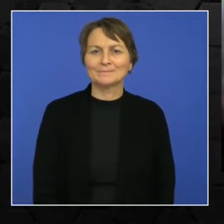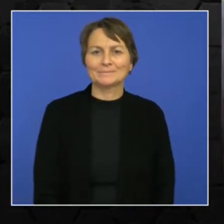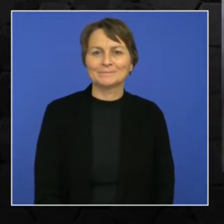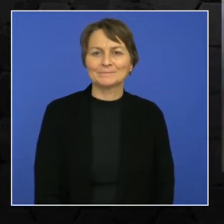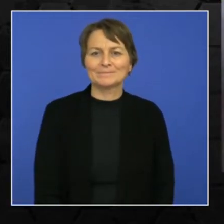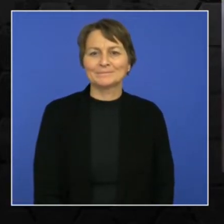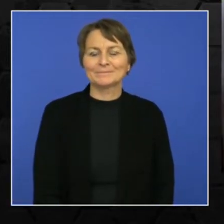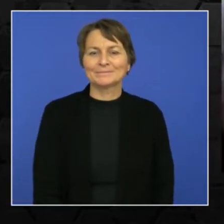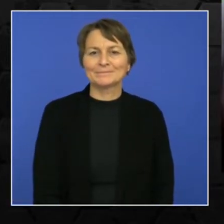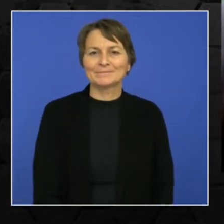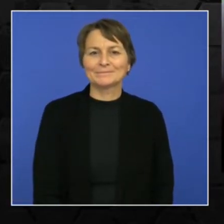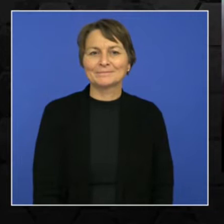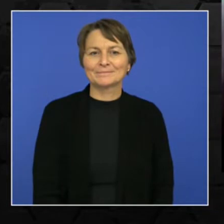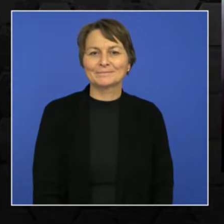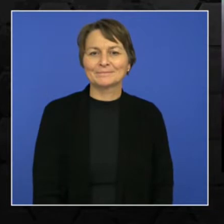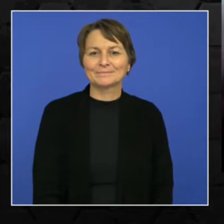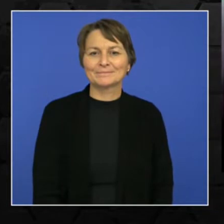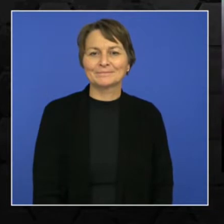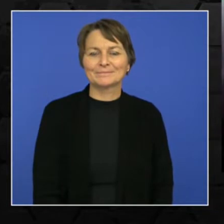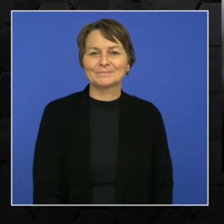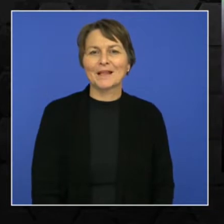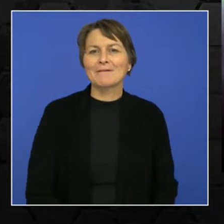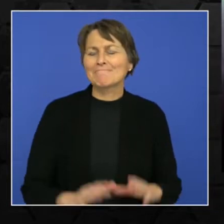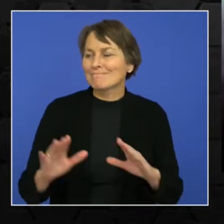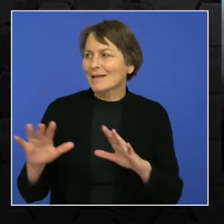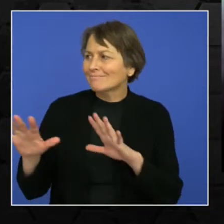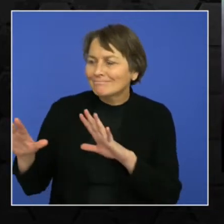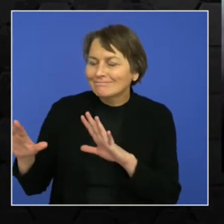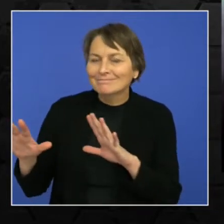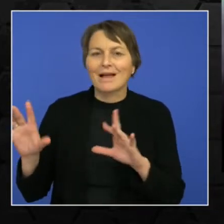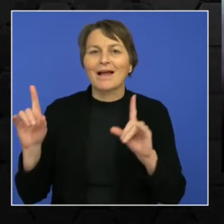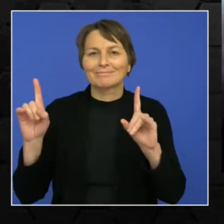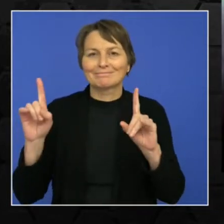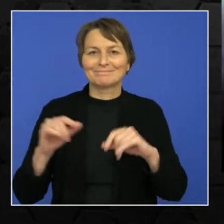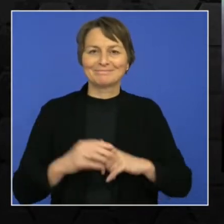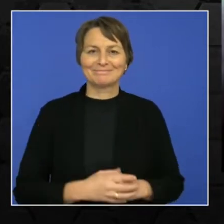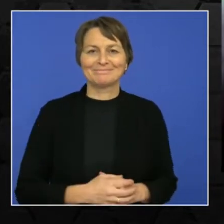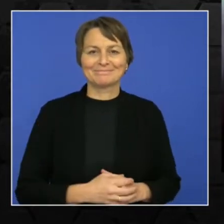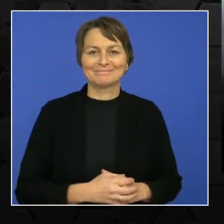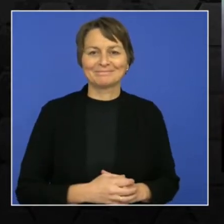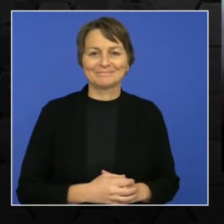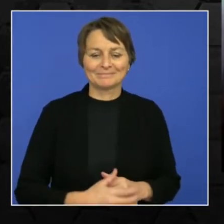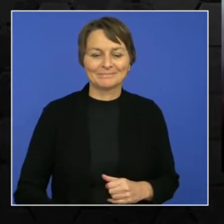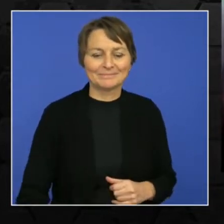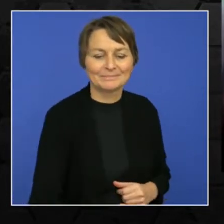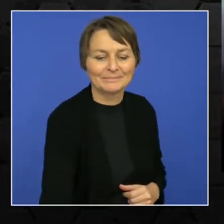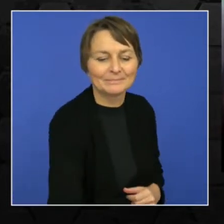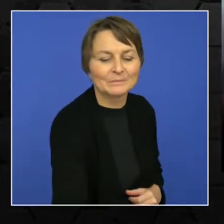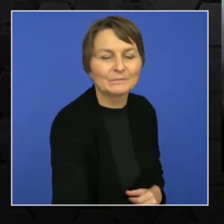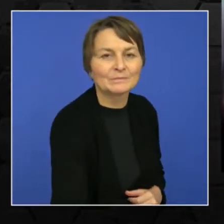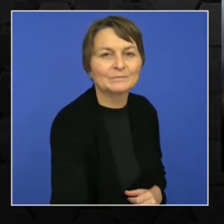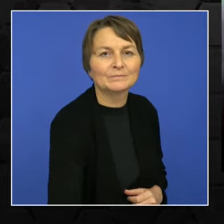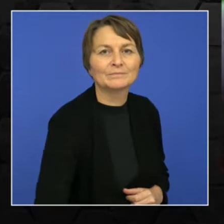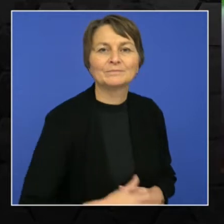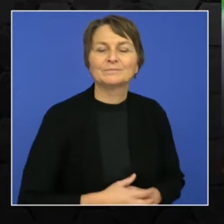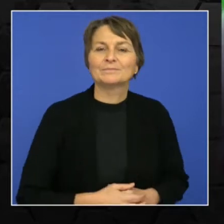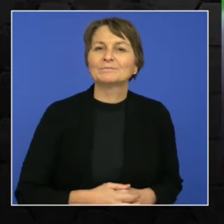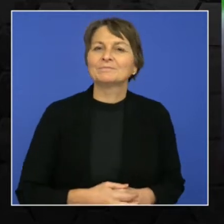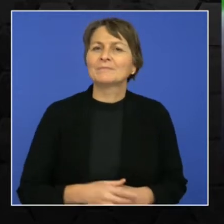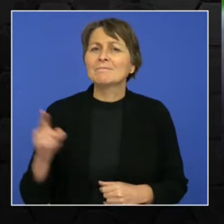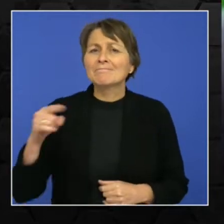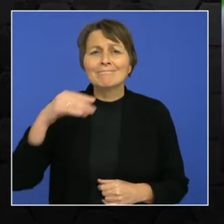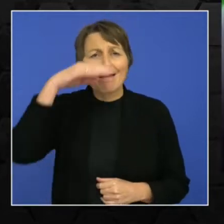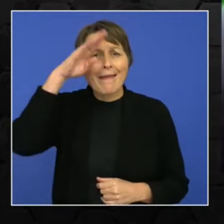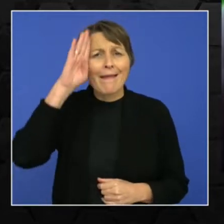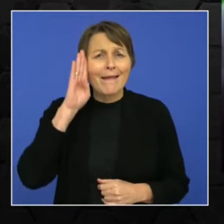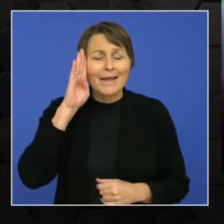um, never mind. I had the tab open on different window. There was so much that Amy covered in just about 10 minutes.